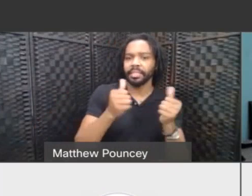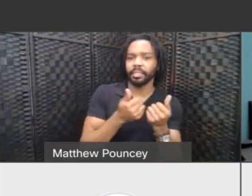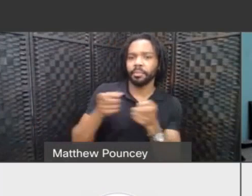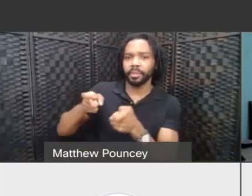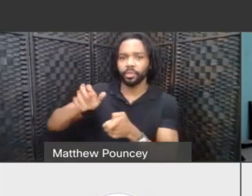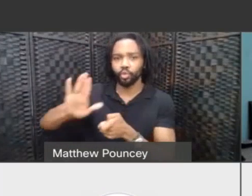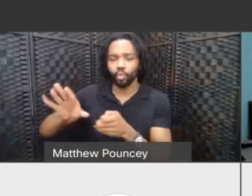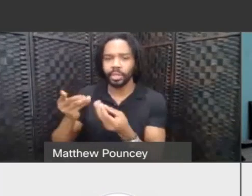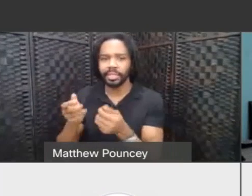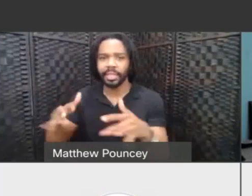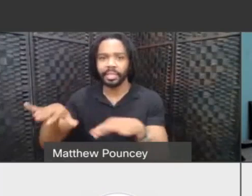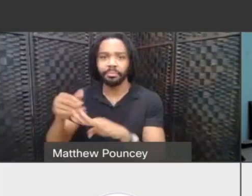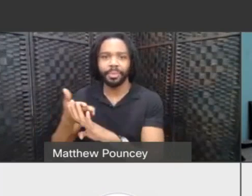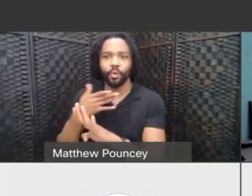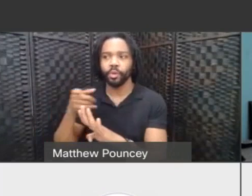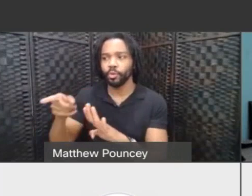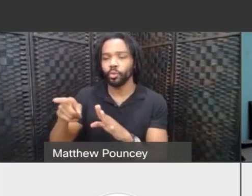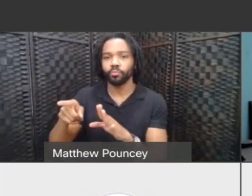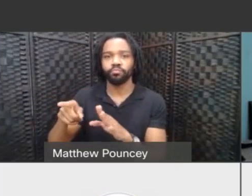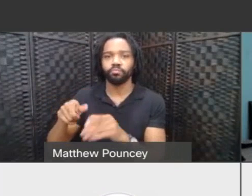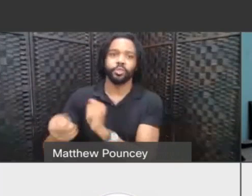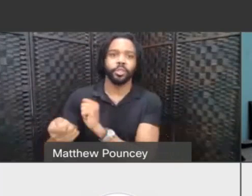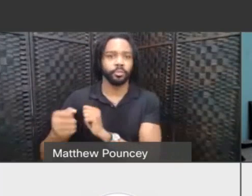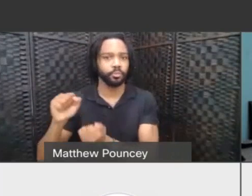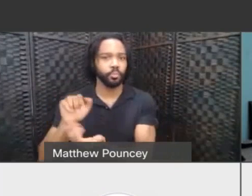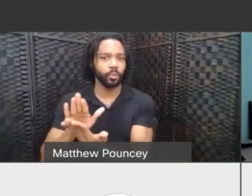before you move out of conventional capacity.